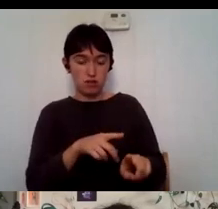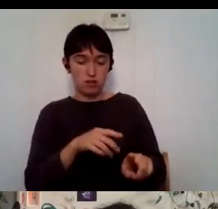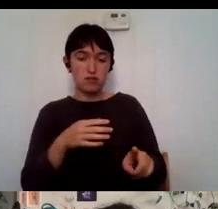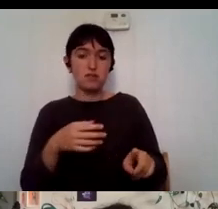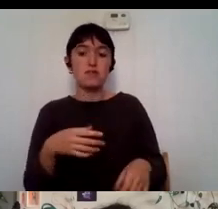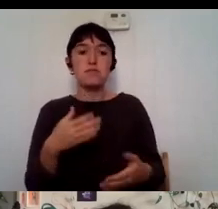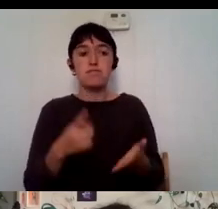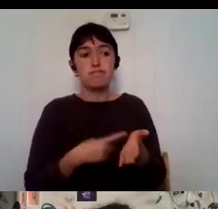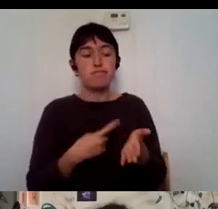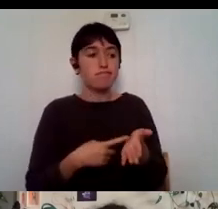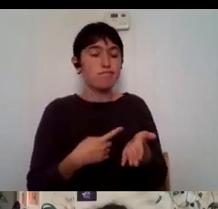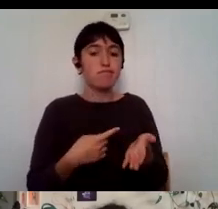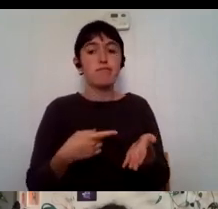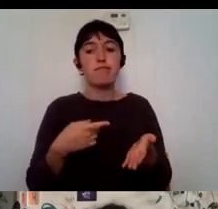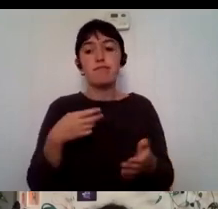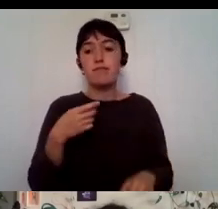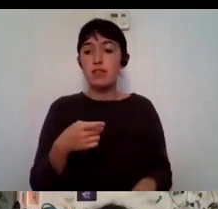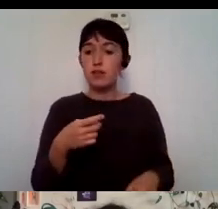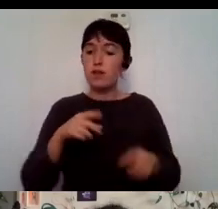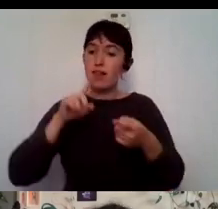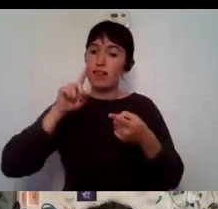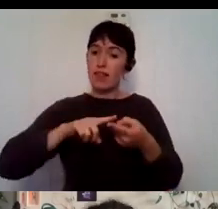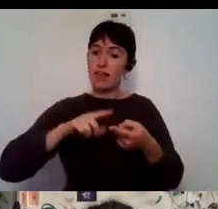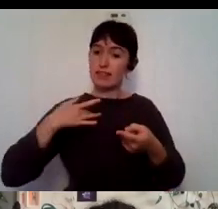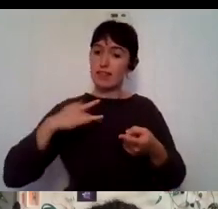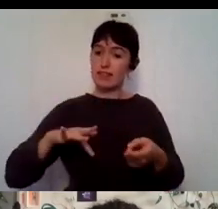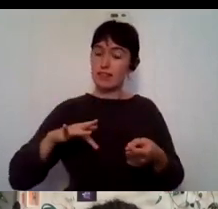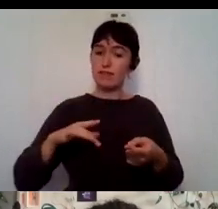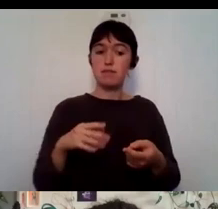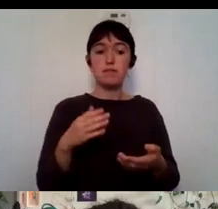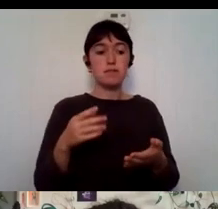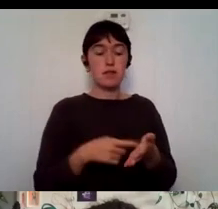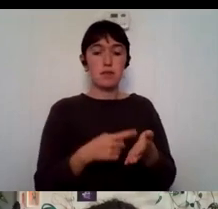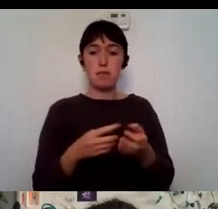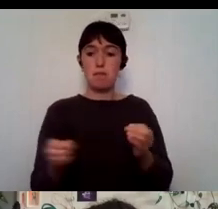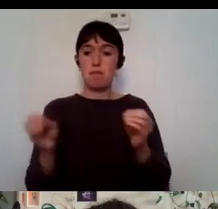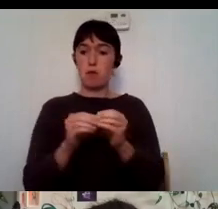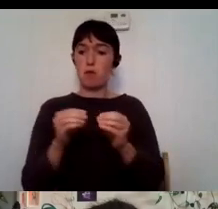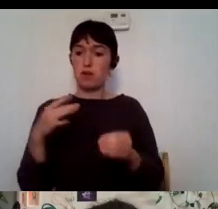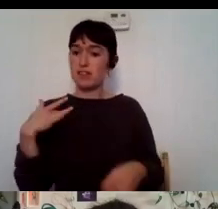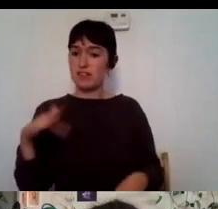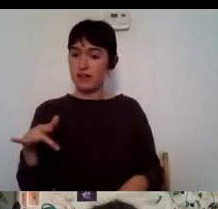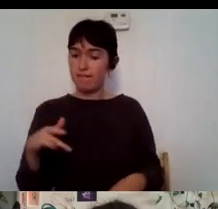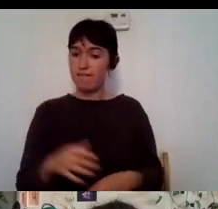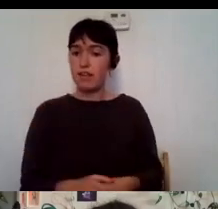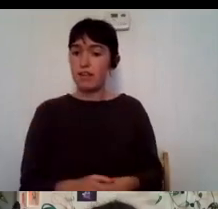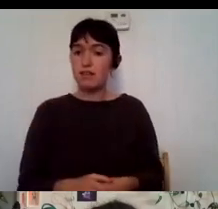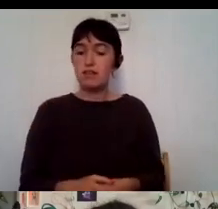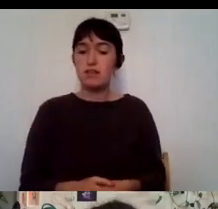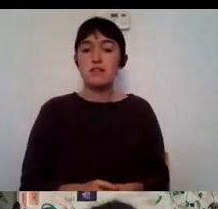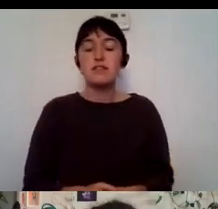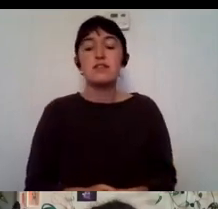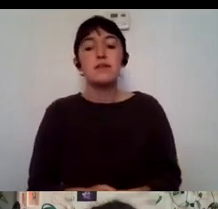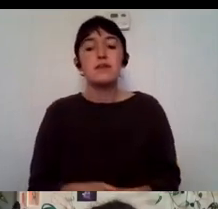might be less sensitive to it, and sometimes you might become more sensitive to it. So, you think about something like a fire alarm. All right.